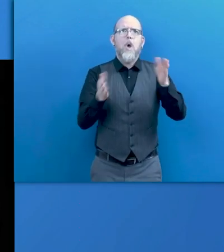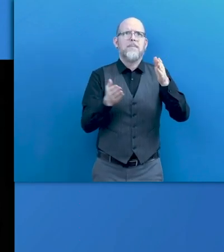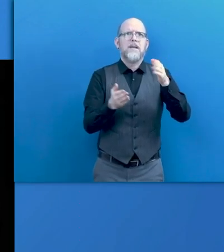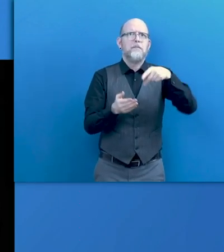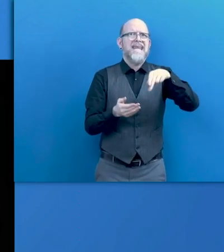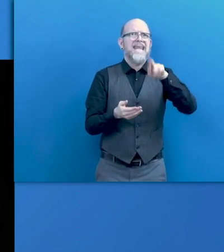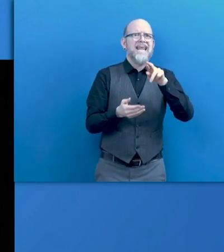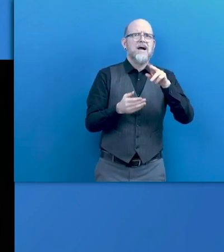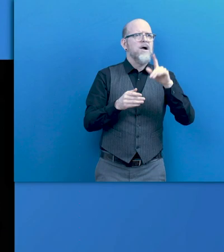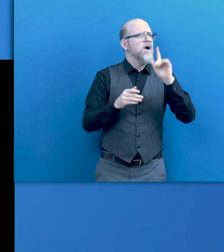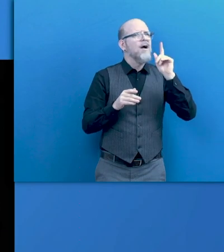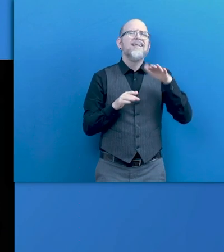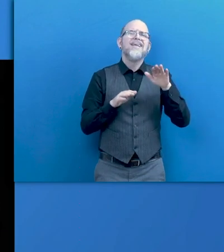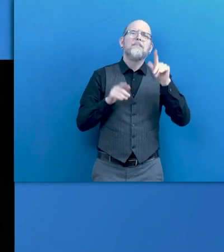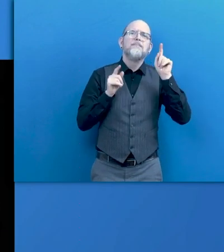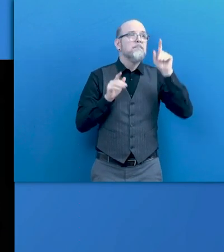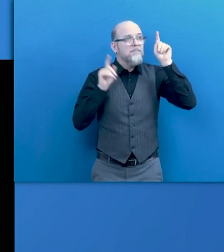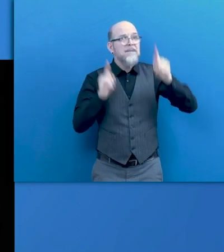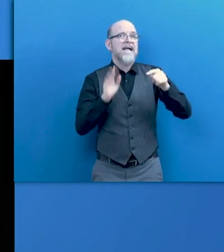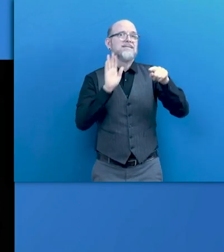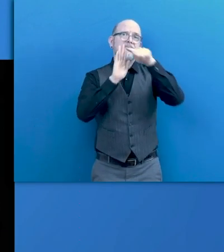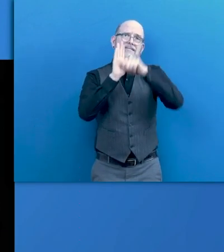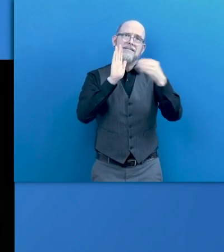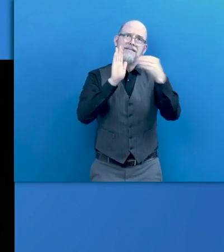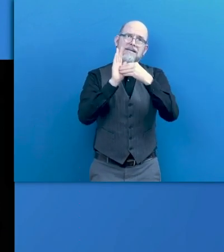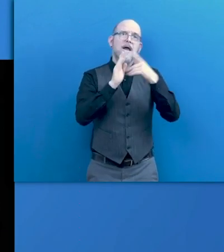more and more so that it would be a requirement.